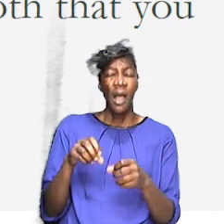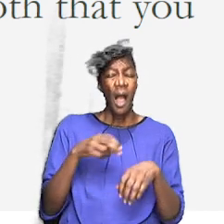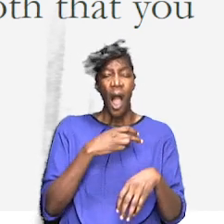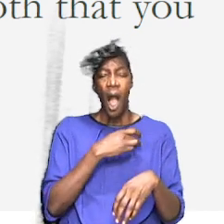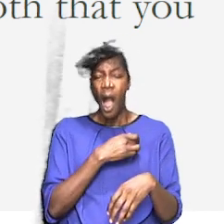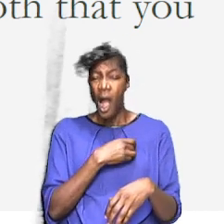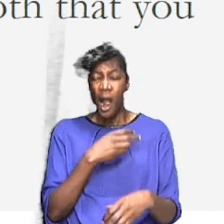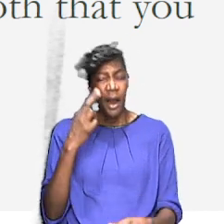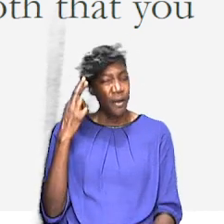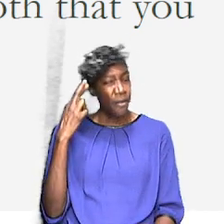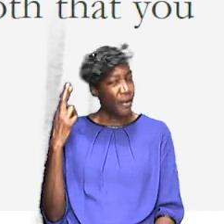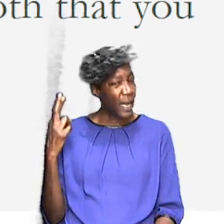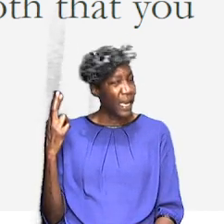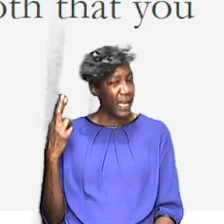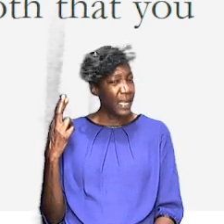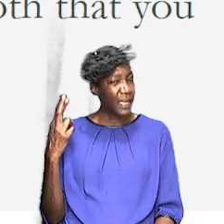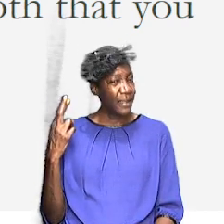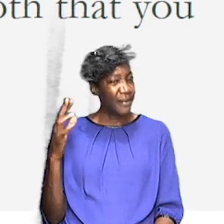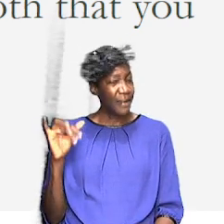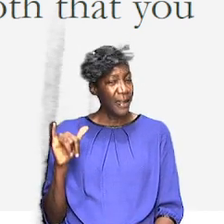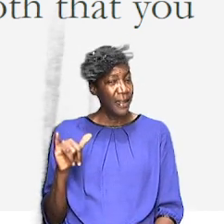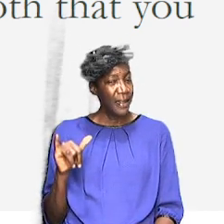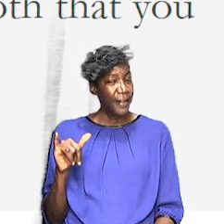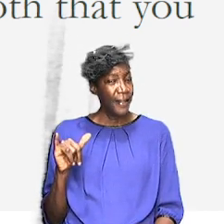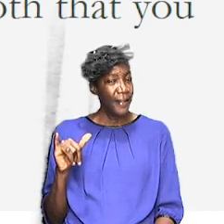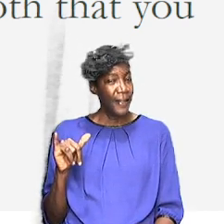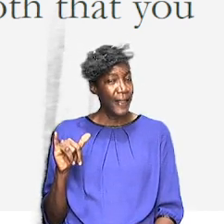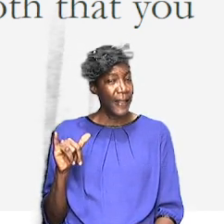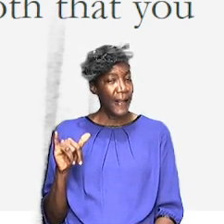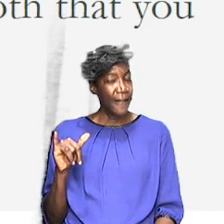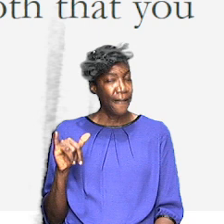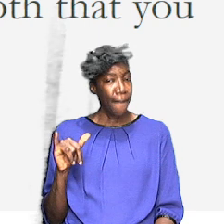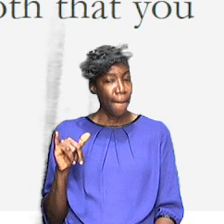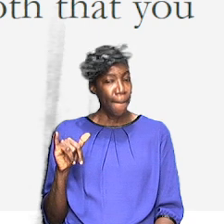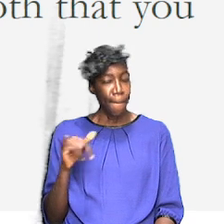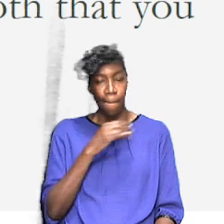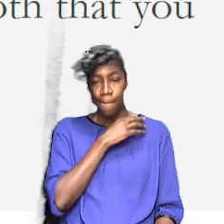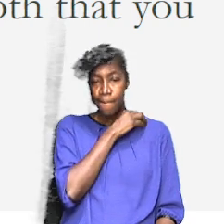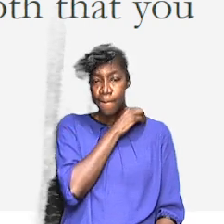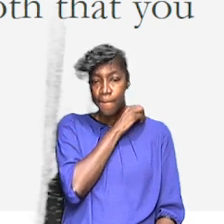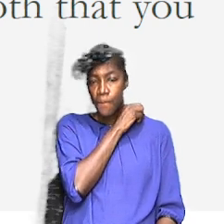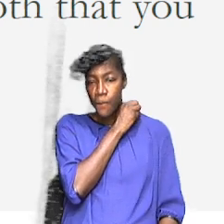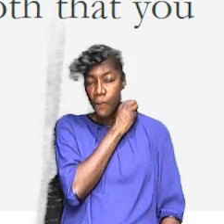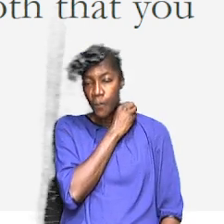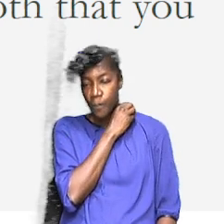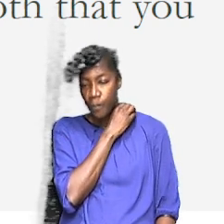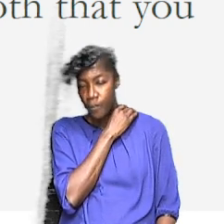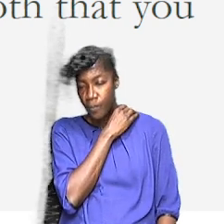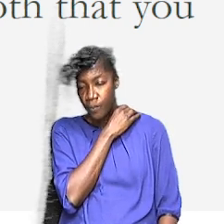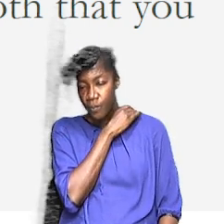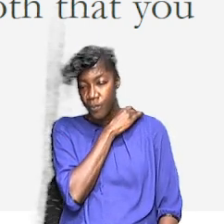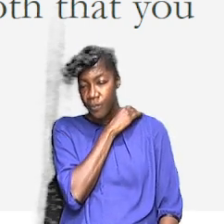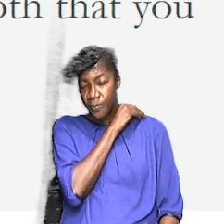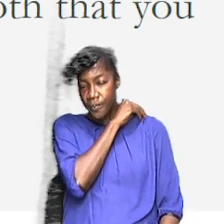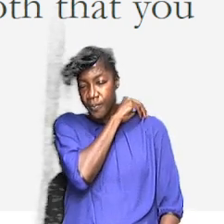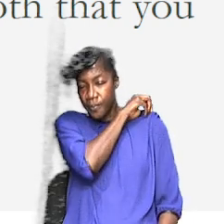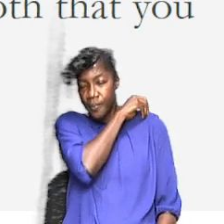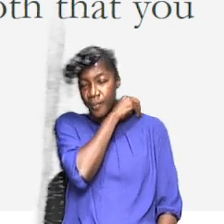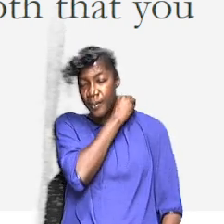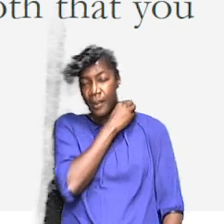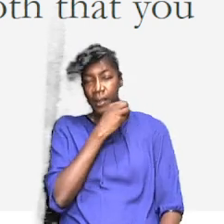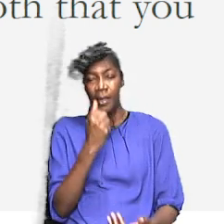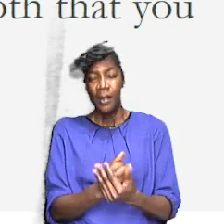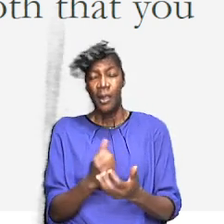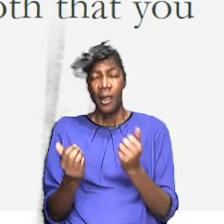realized that the Bible puts it this way. It comes from a heart that the Bible says, as sacrifices of God